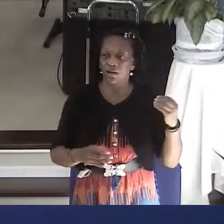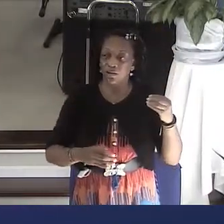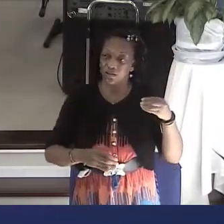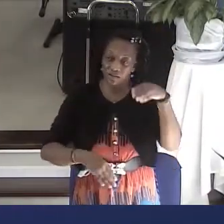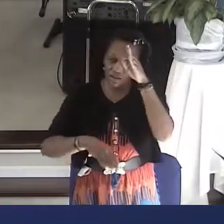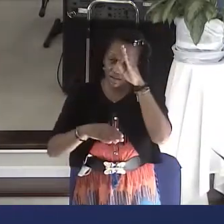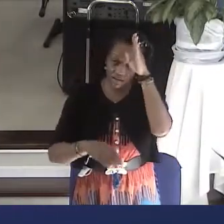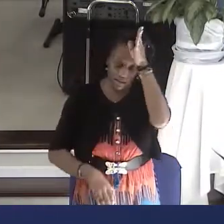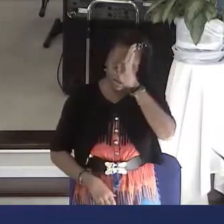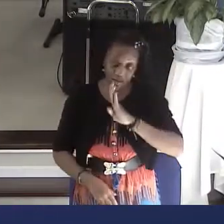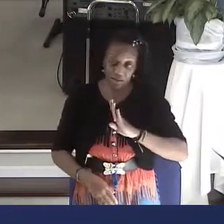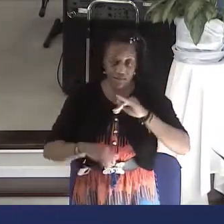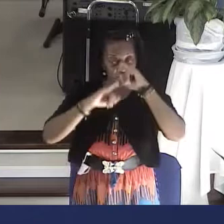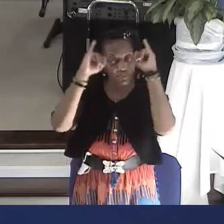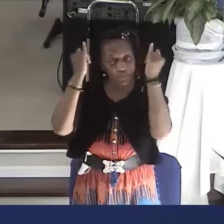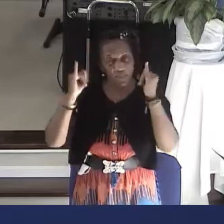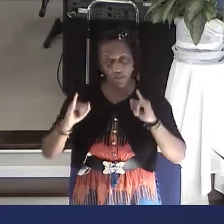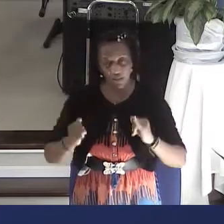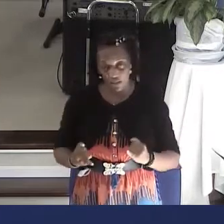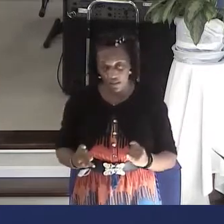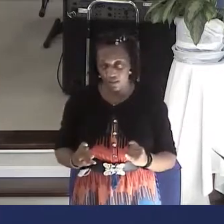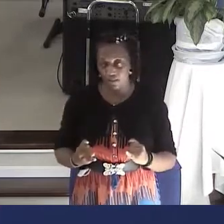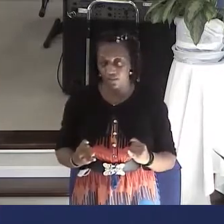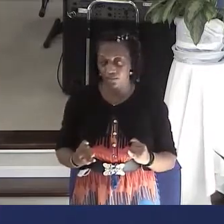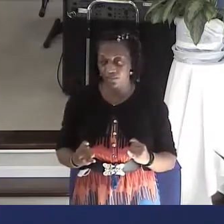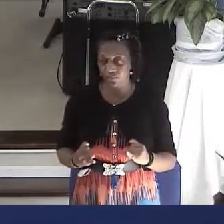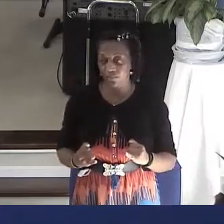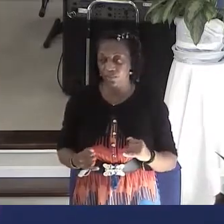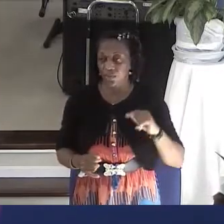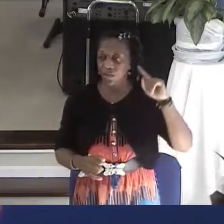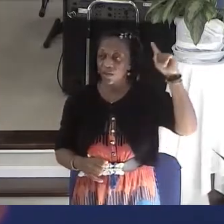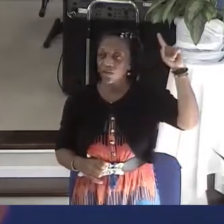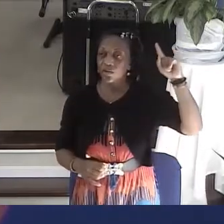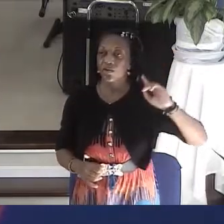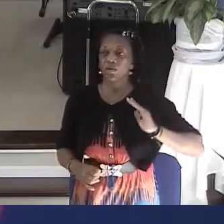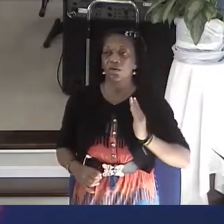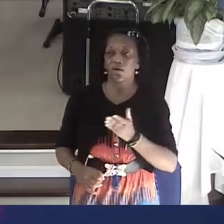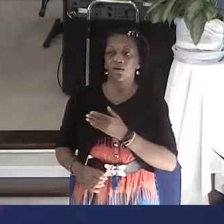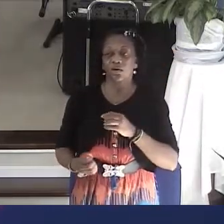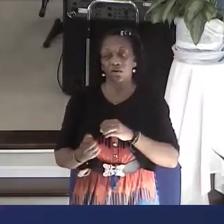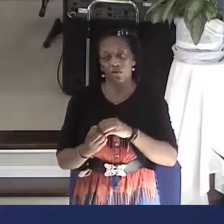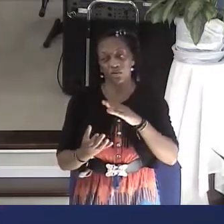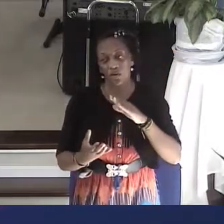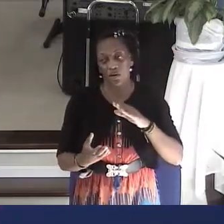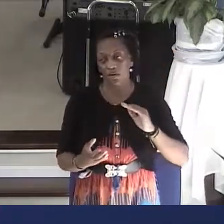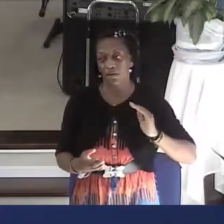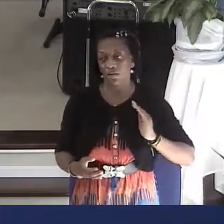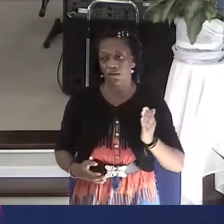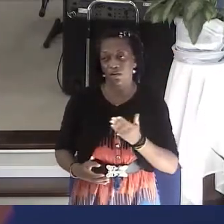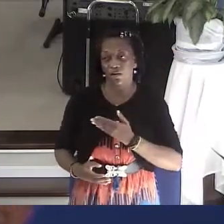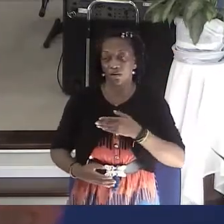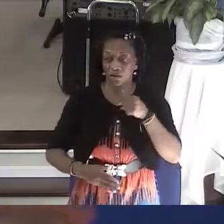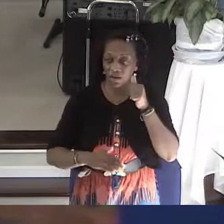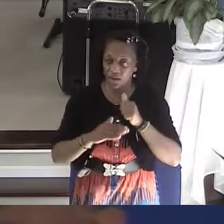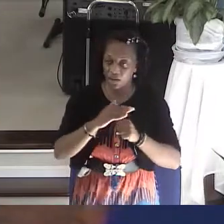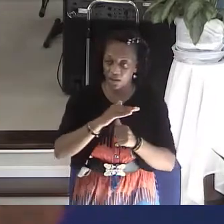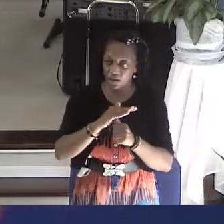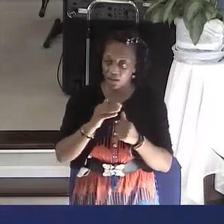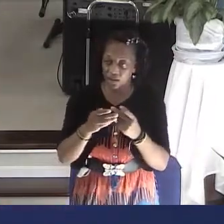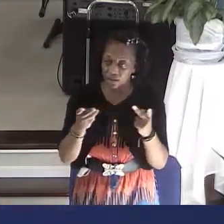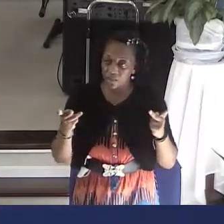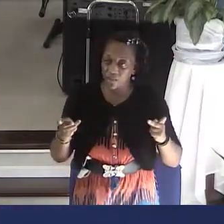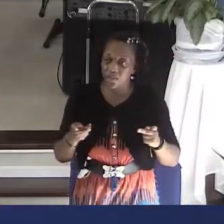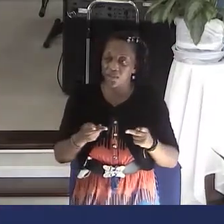morning. Oh, you are a rock and our hiding place. You are